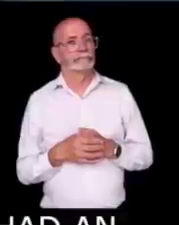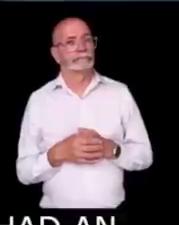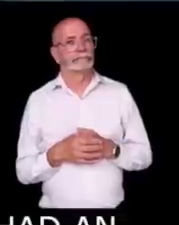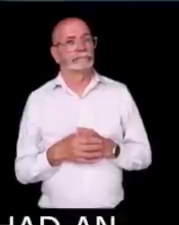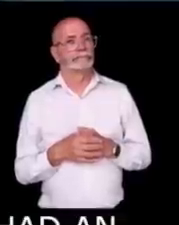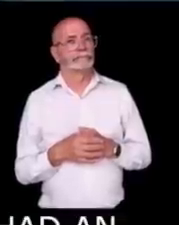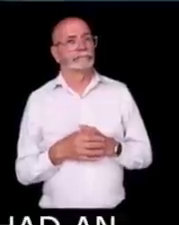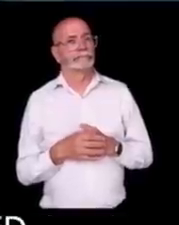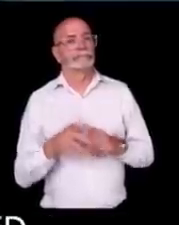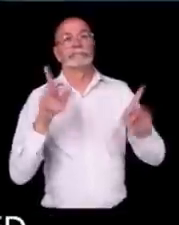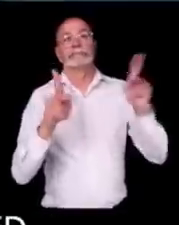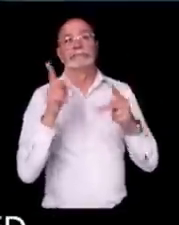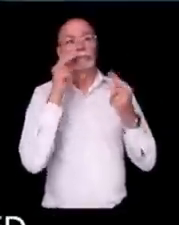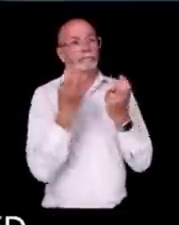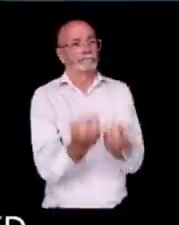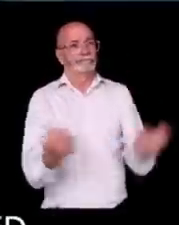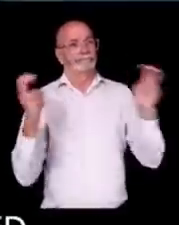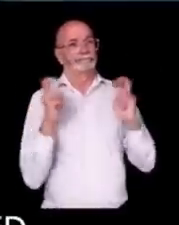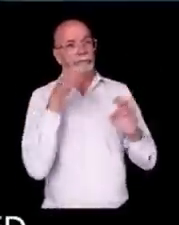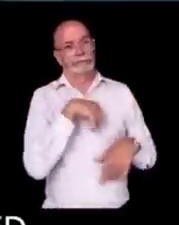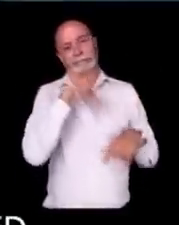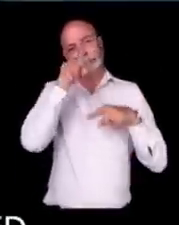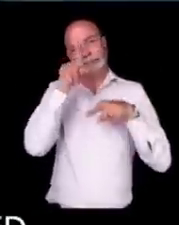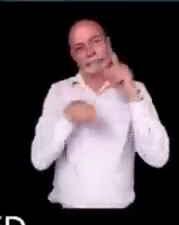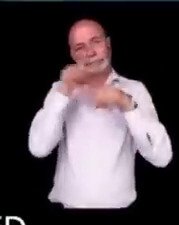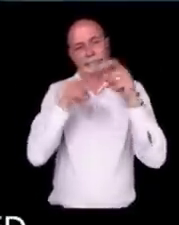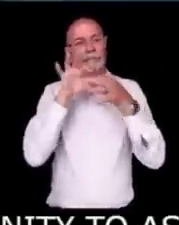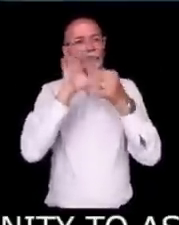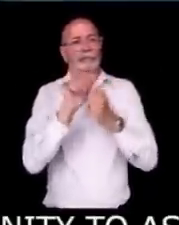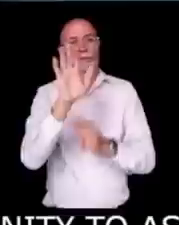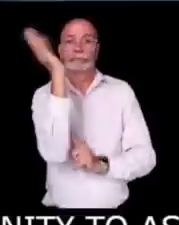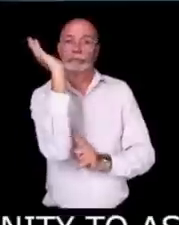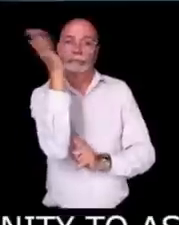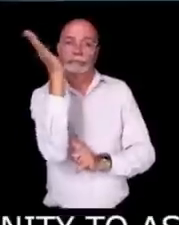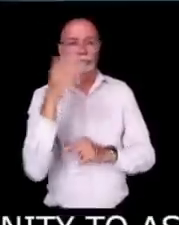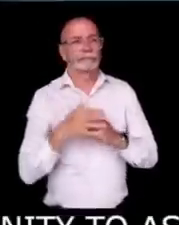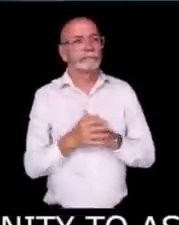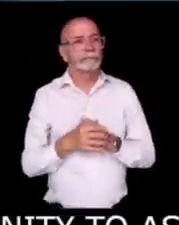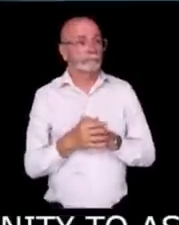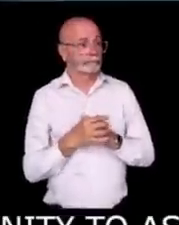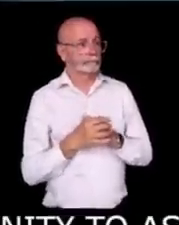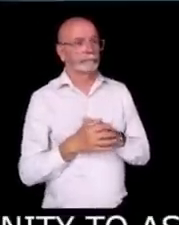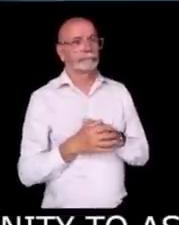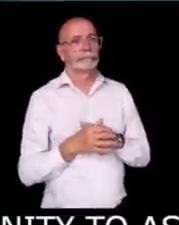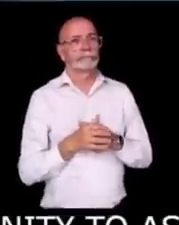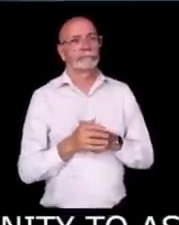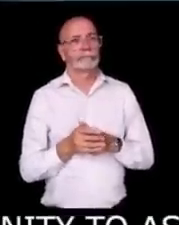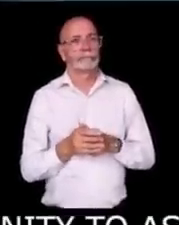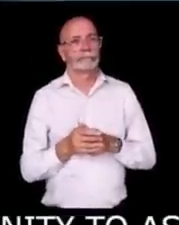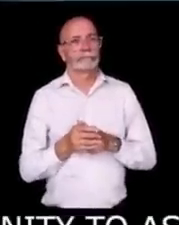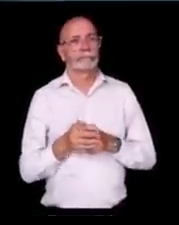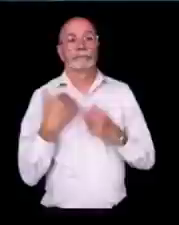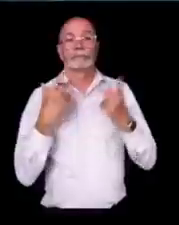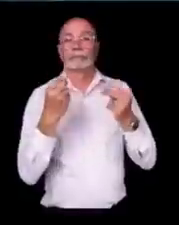an opportunity to ask you some questions about your presentation and paper. And how we'll proceed is each participant